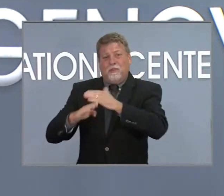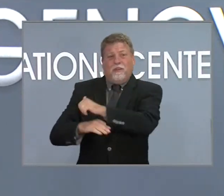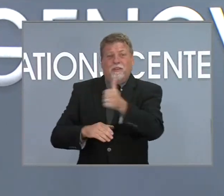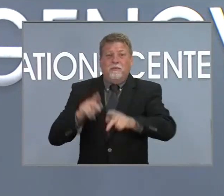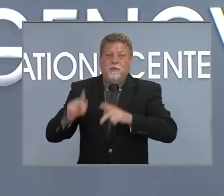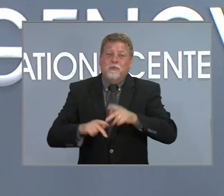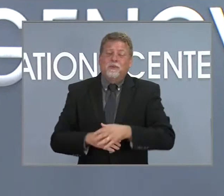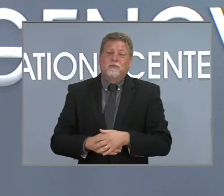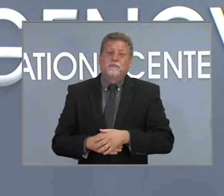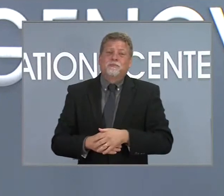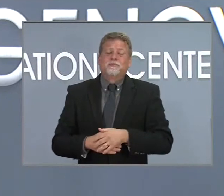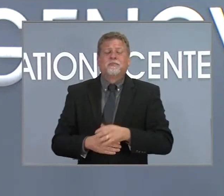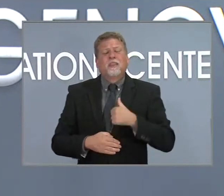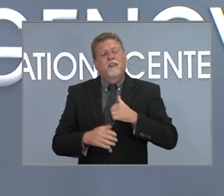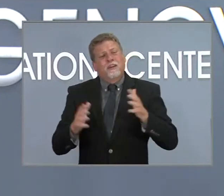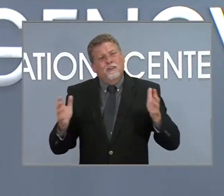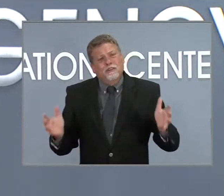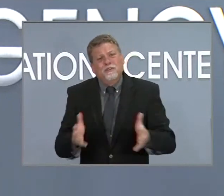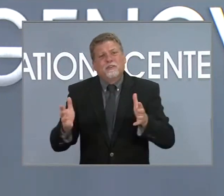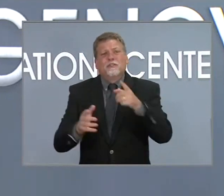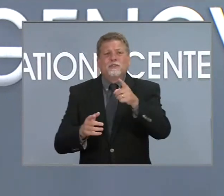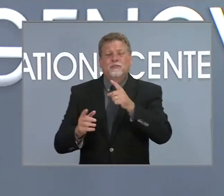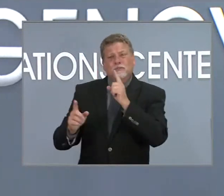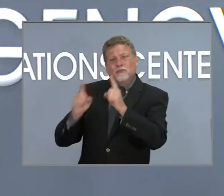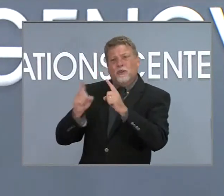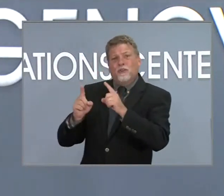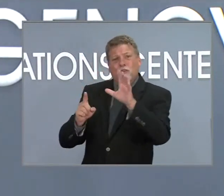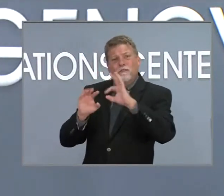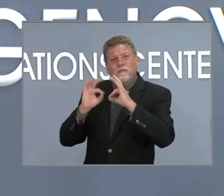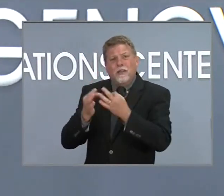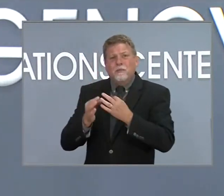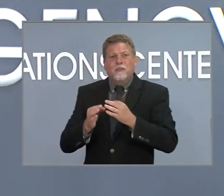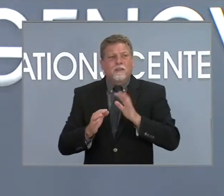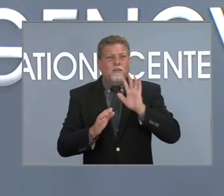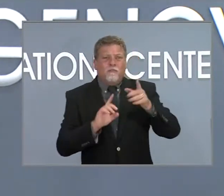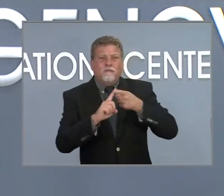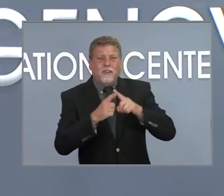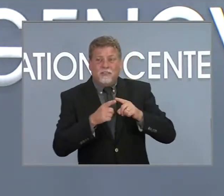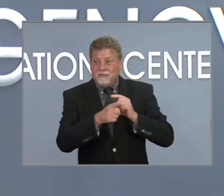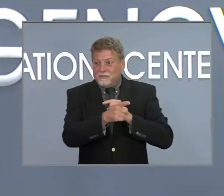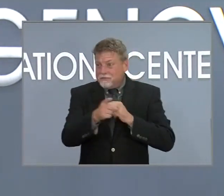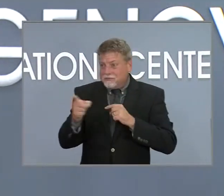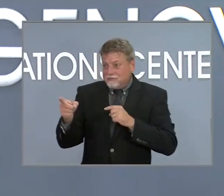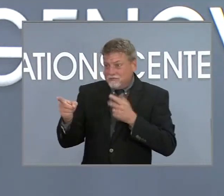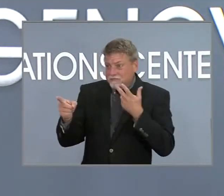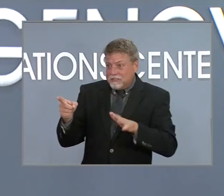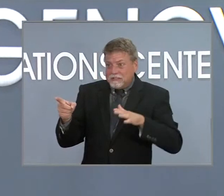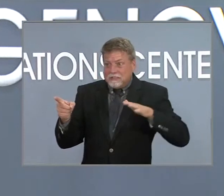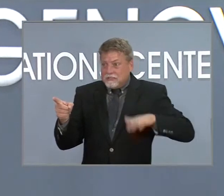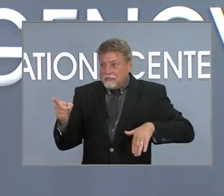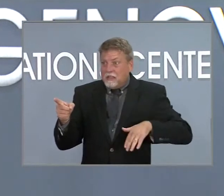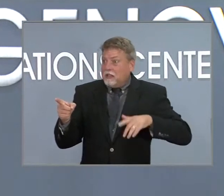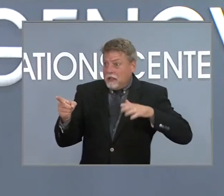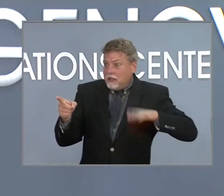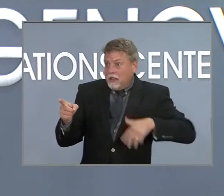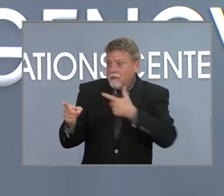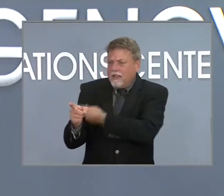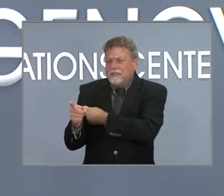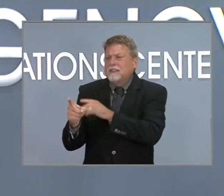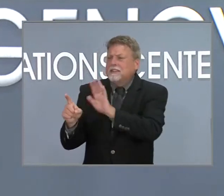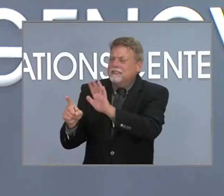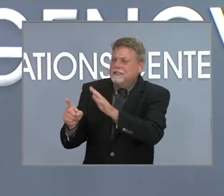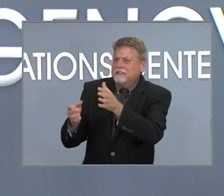talk with your family and friends who are not yet vaccinated. Help them to get accurate information and urge them to get their shot